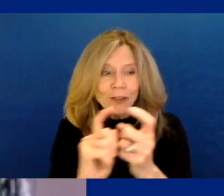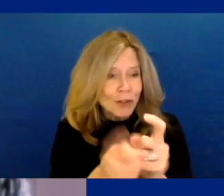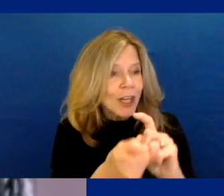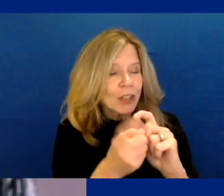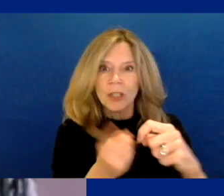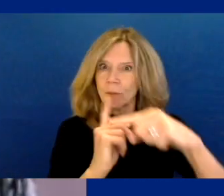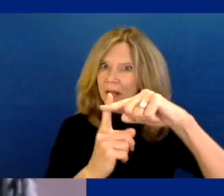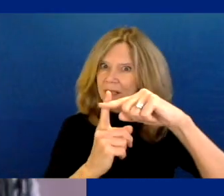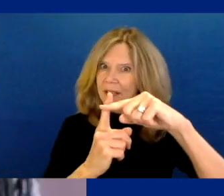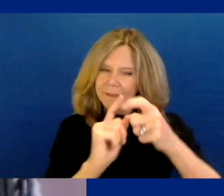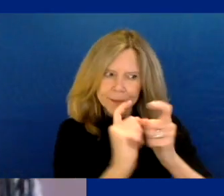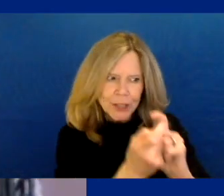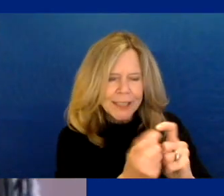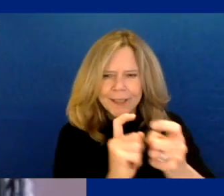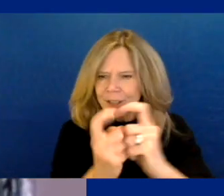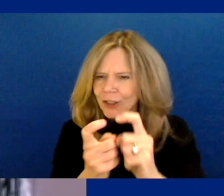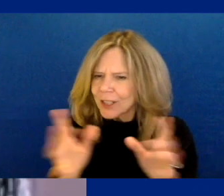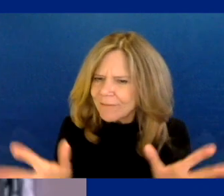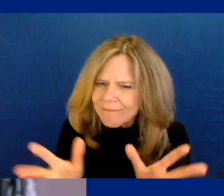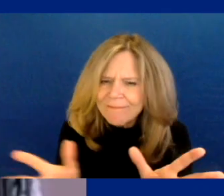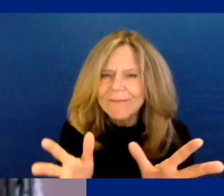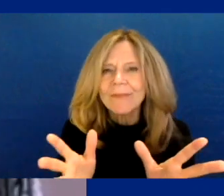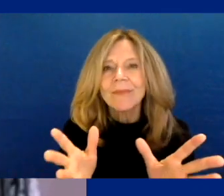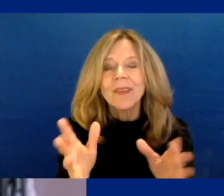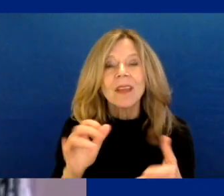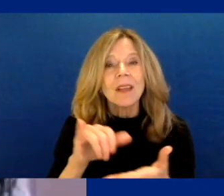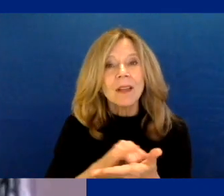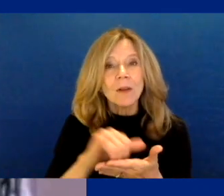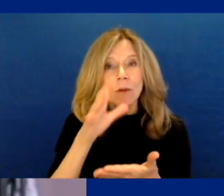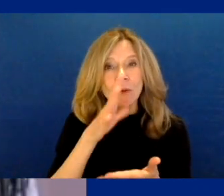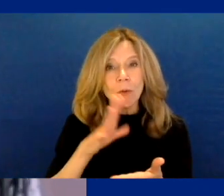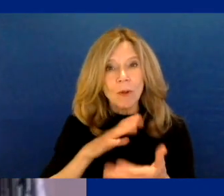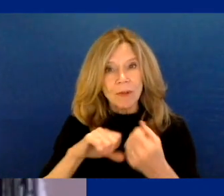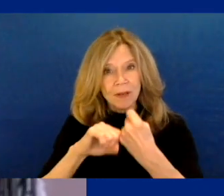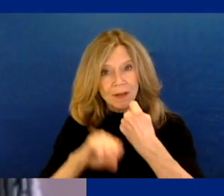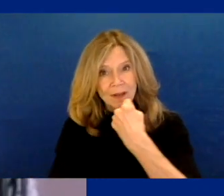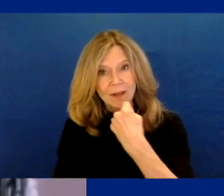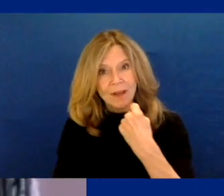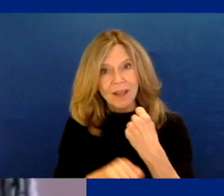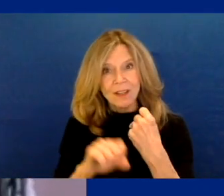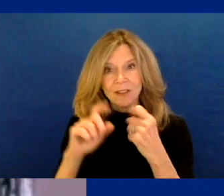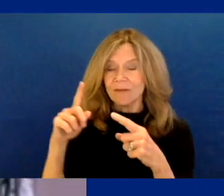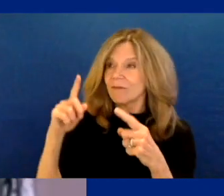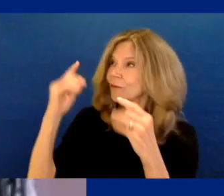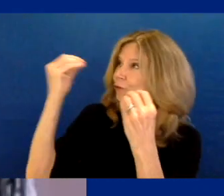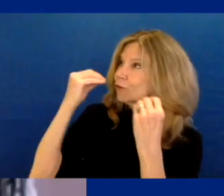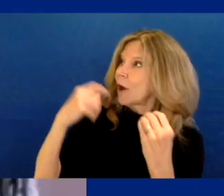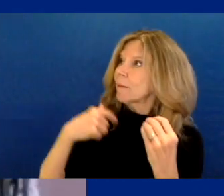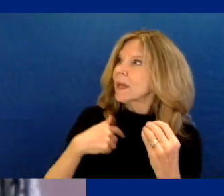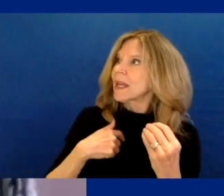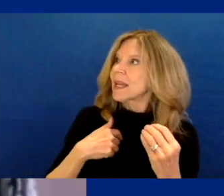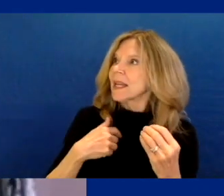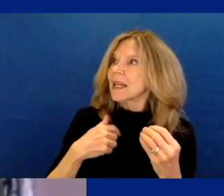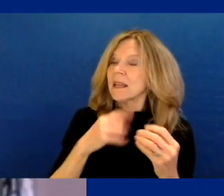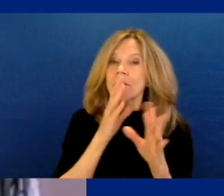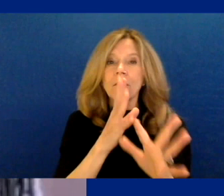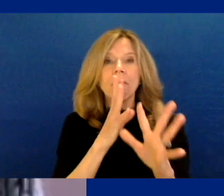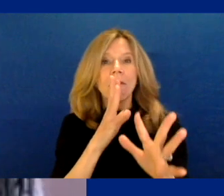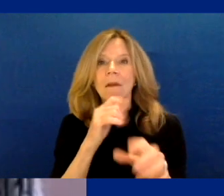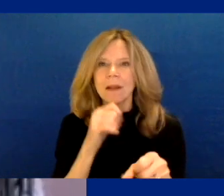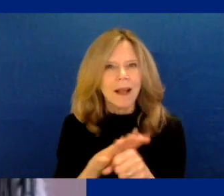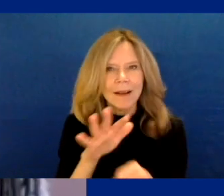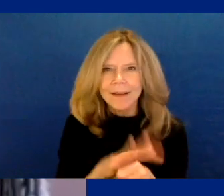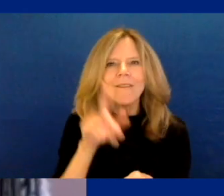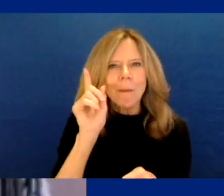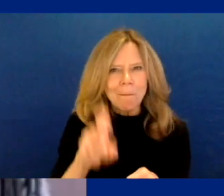I can as I go. The foundation has taught me to talk my walk and